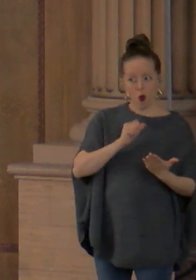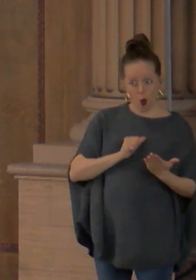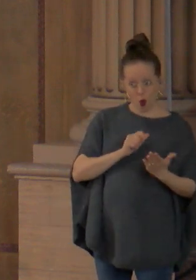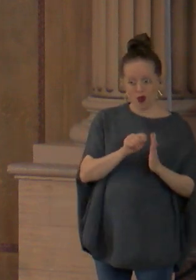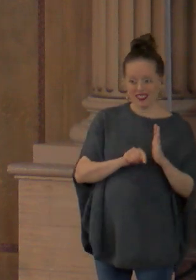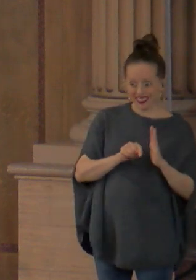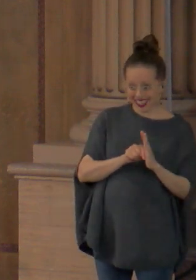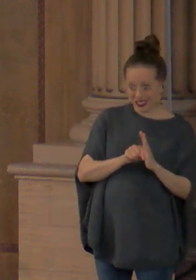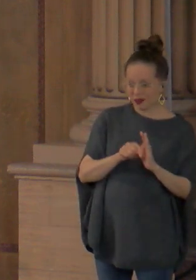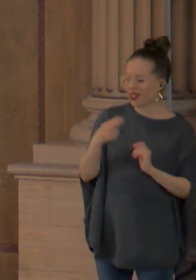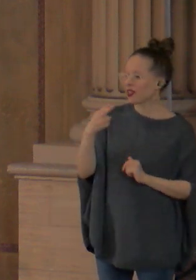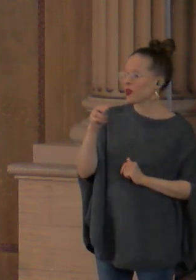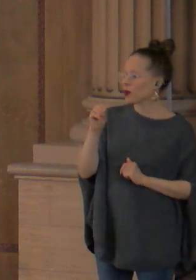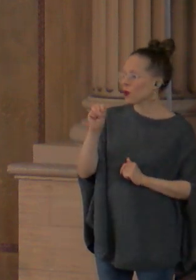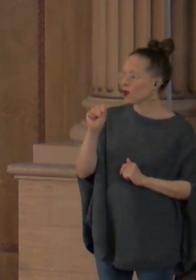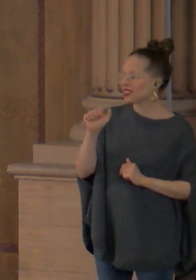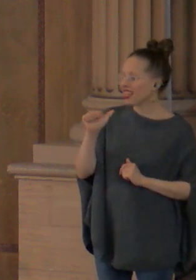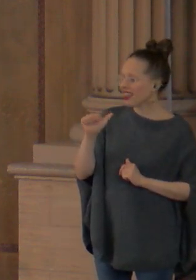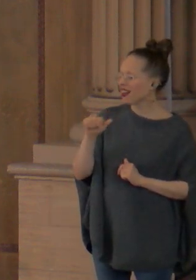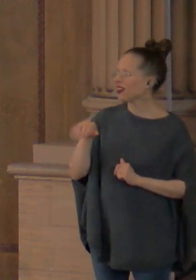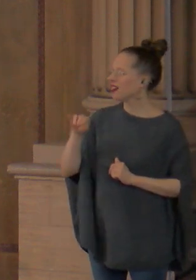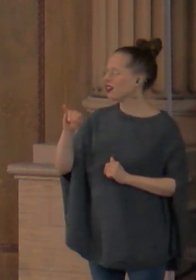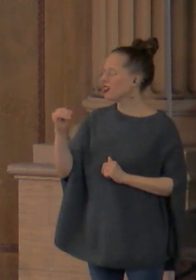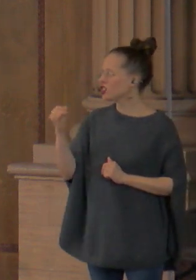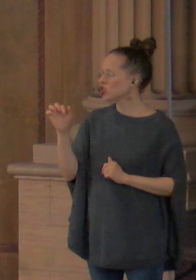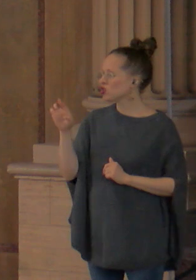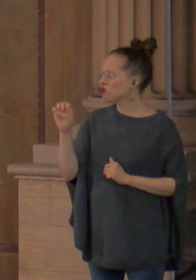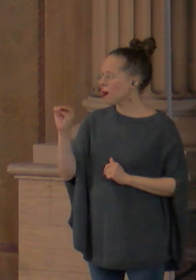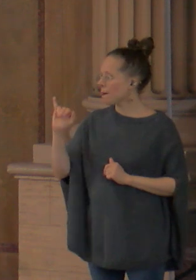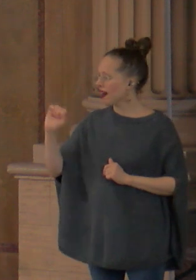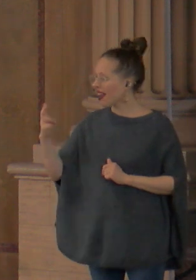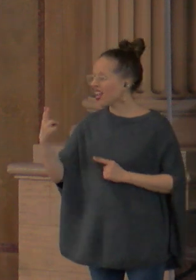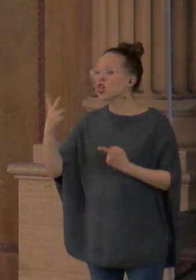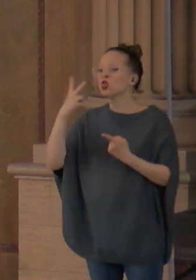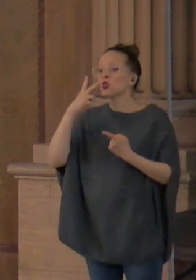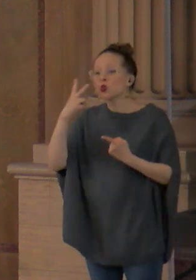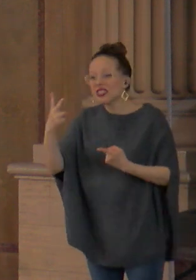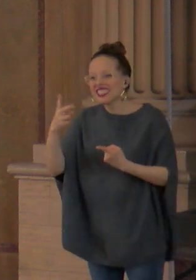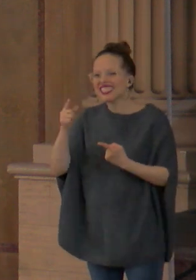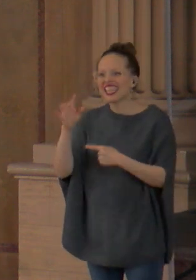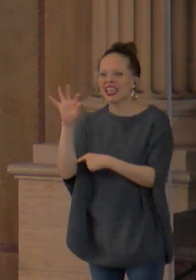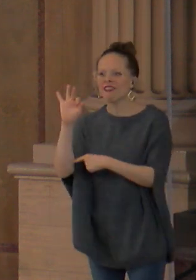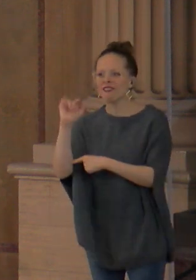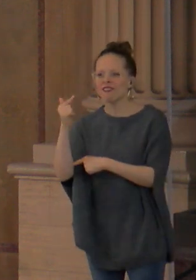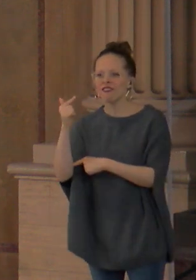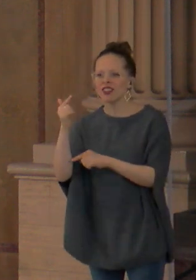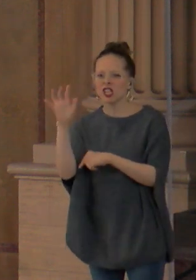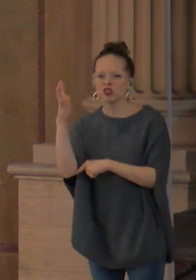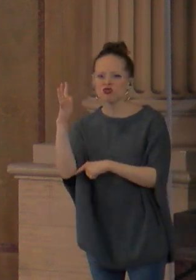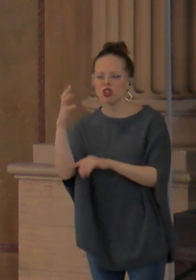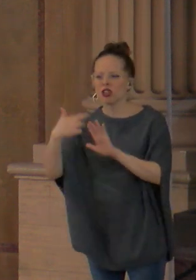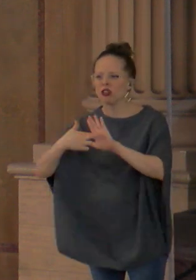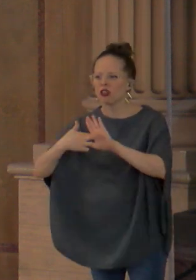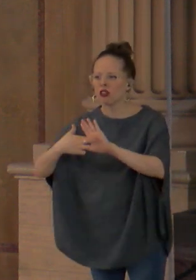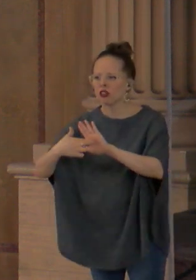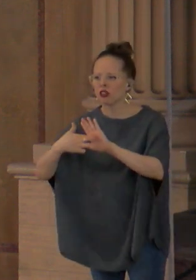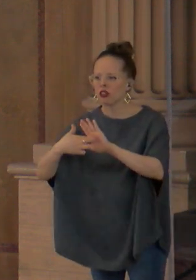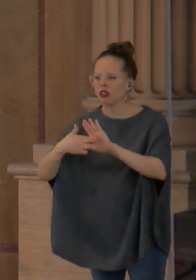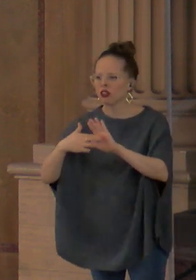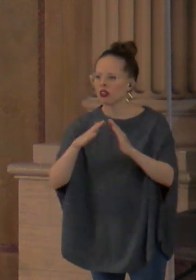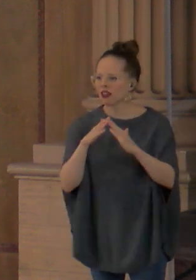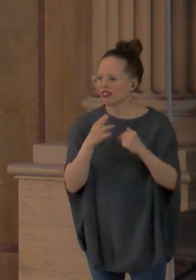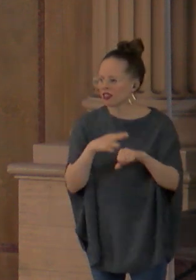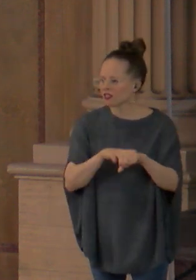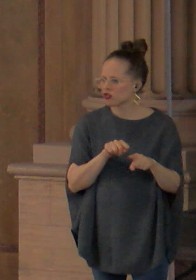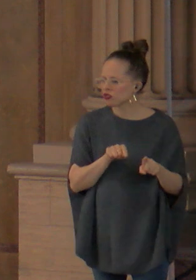and Hosea and Jeremiah, you see the nation of Israel depicted as a fig tree that's supposed to bear fruit for God. And so here's